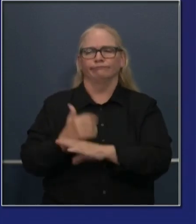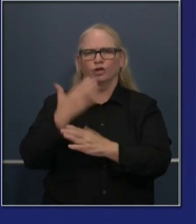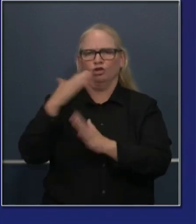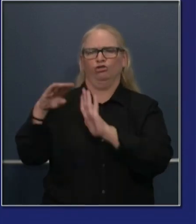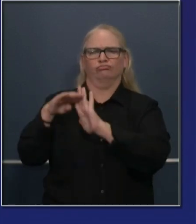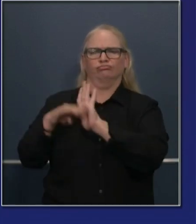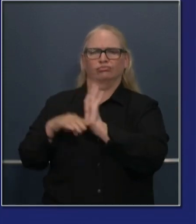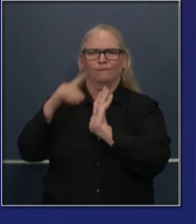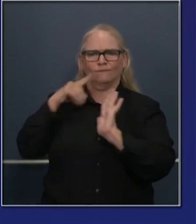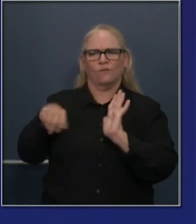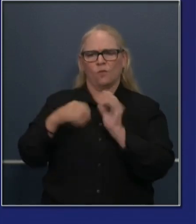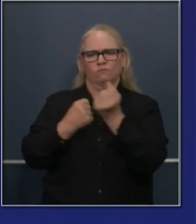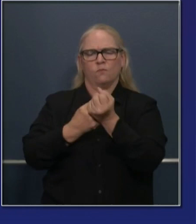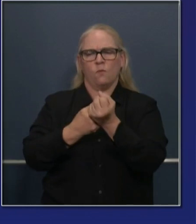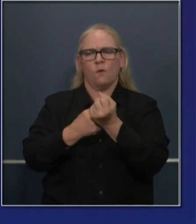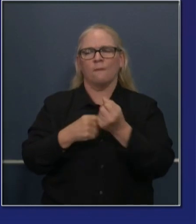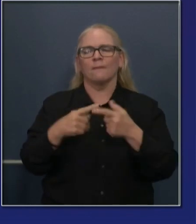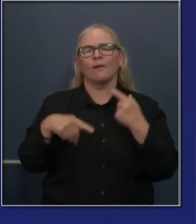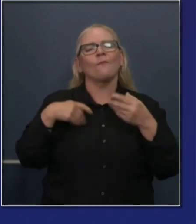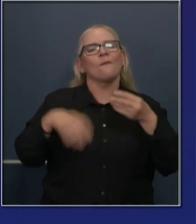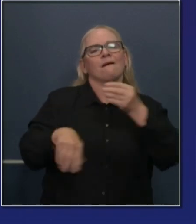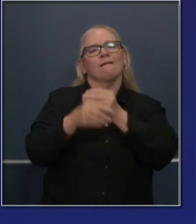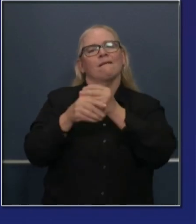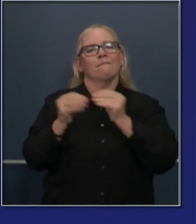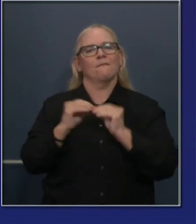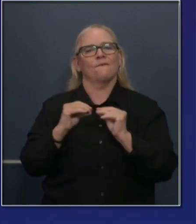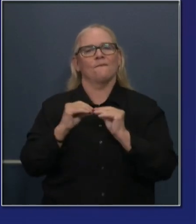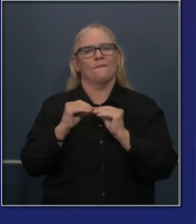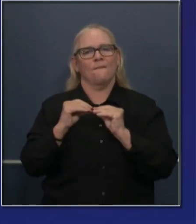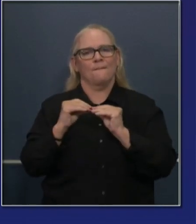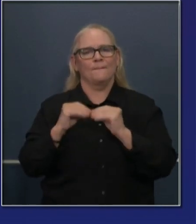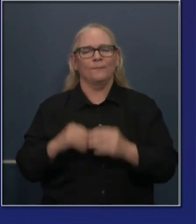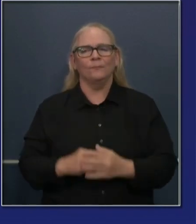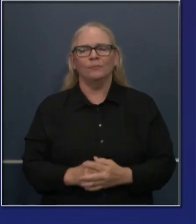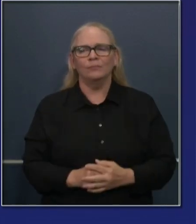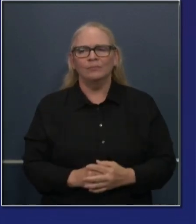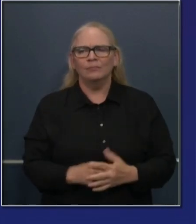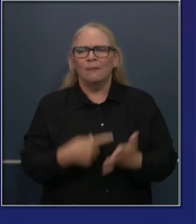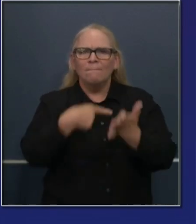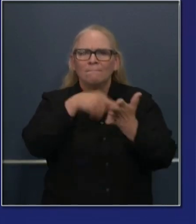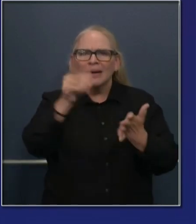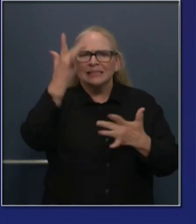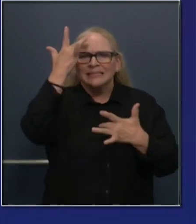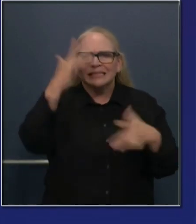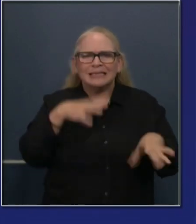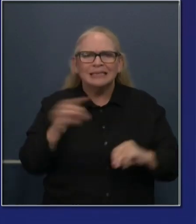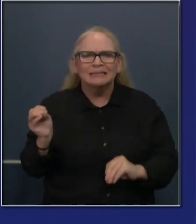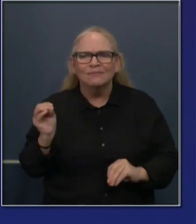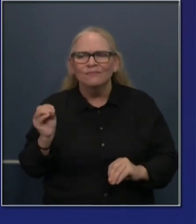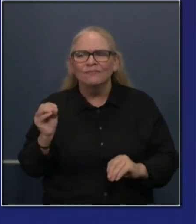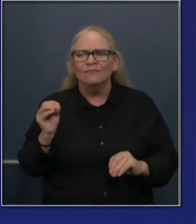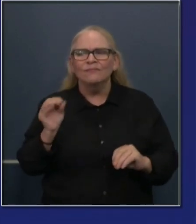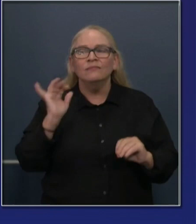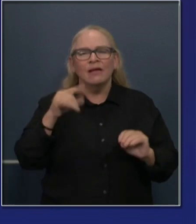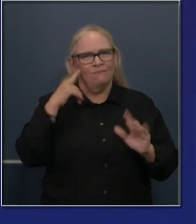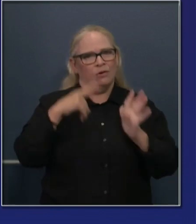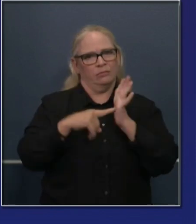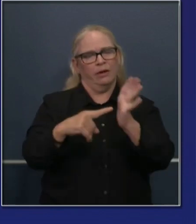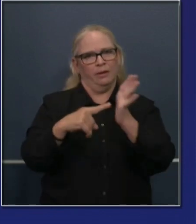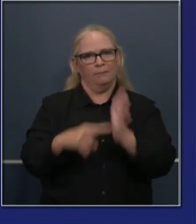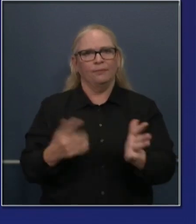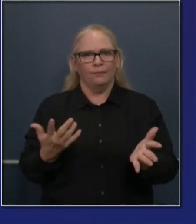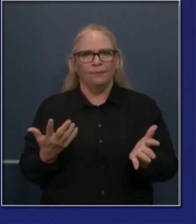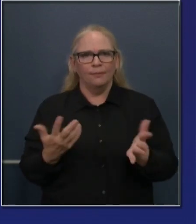time. We have gaps in our paid sick leave in the state of California. I'll give you just 4 examples